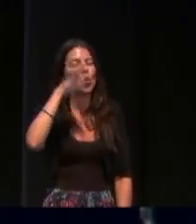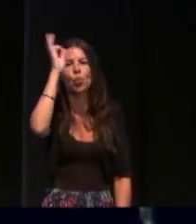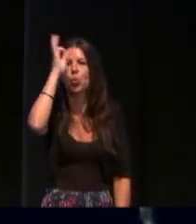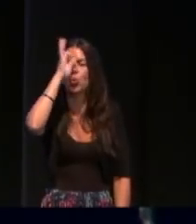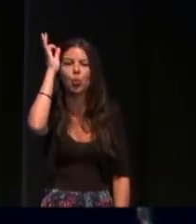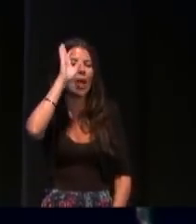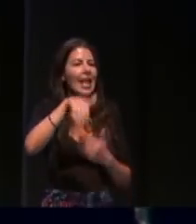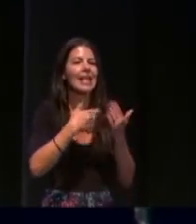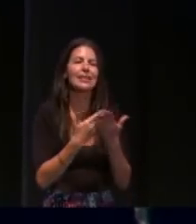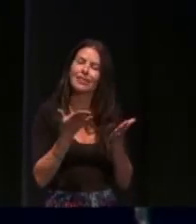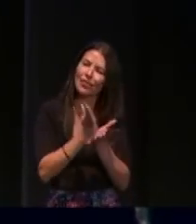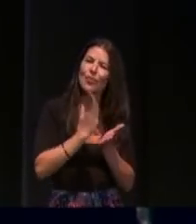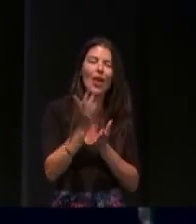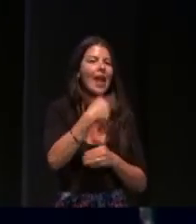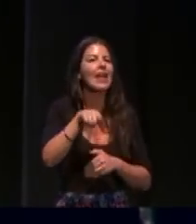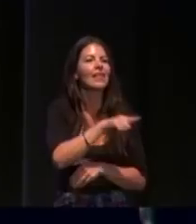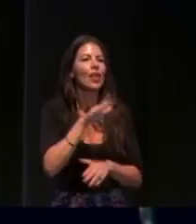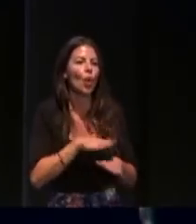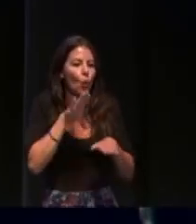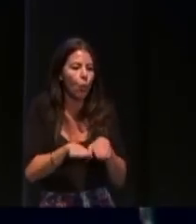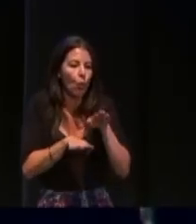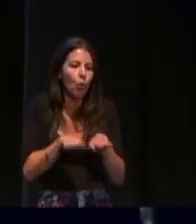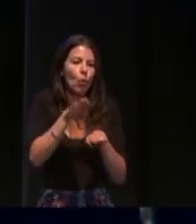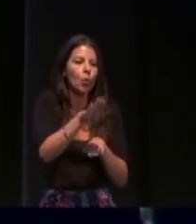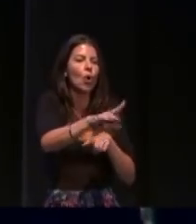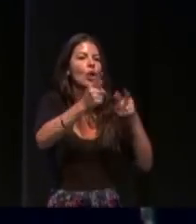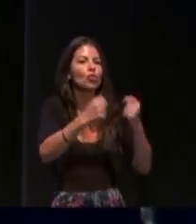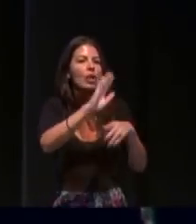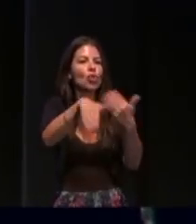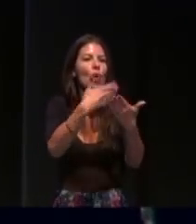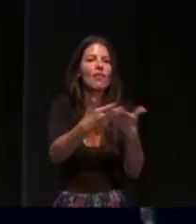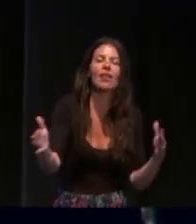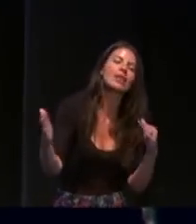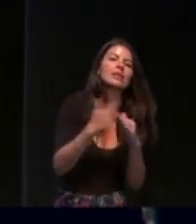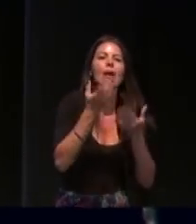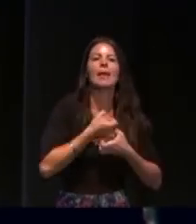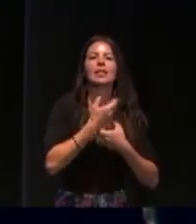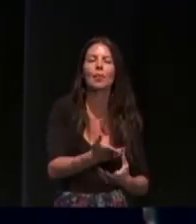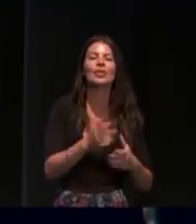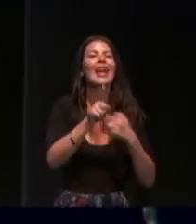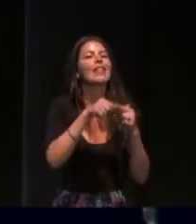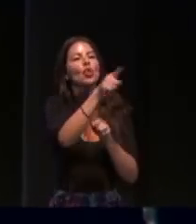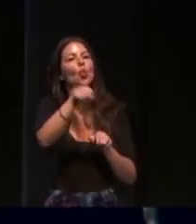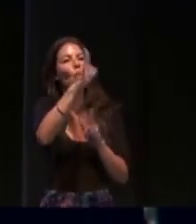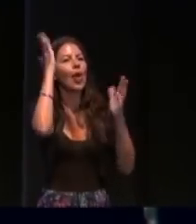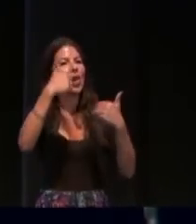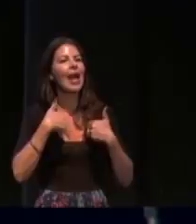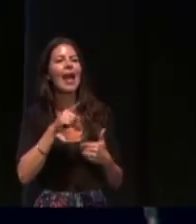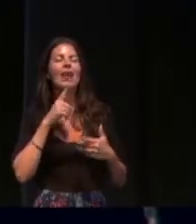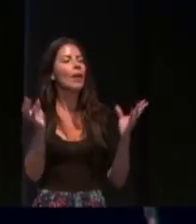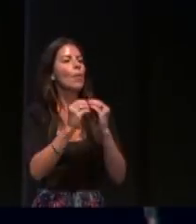ignorant. It's all right. They were just doing stepping stones to a greater expression of ultimate reality. And then you'll have a great degree